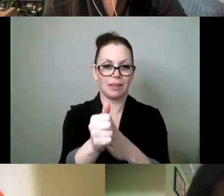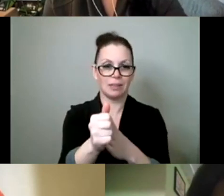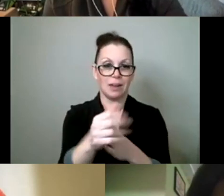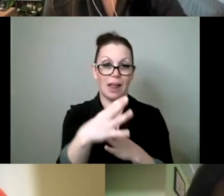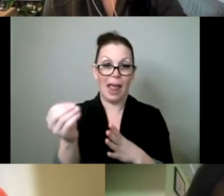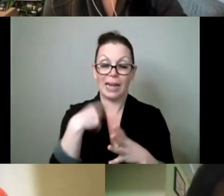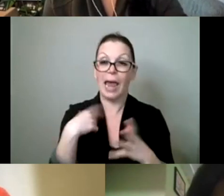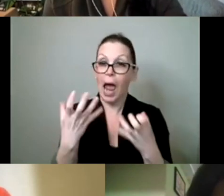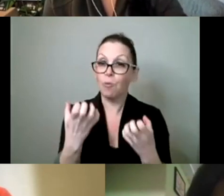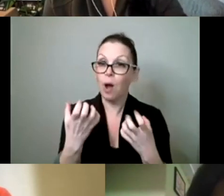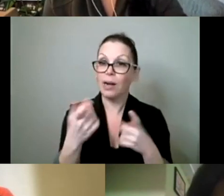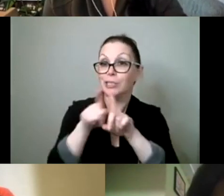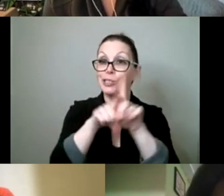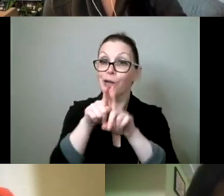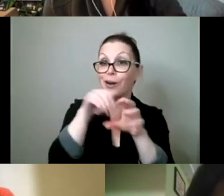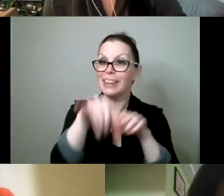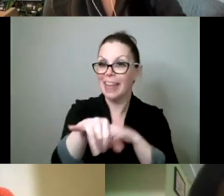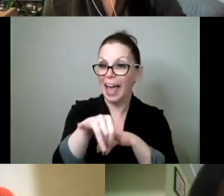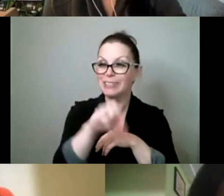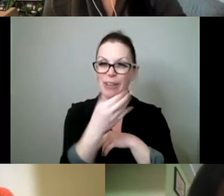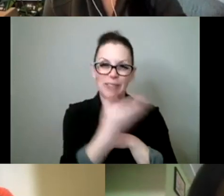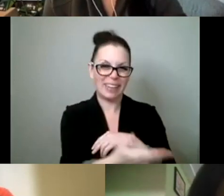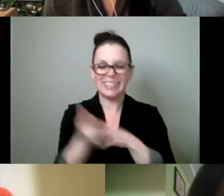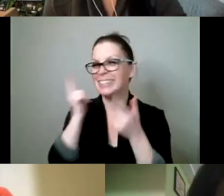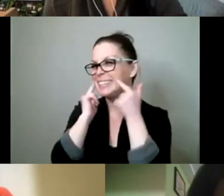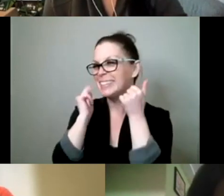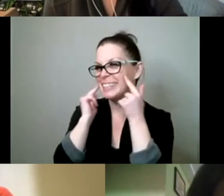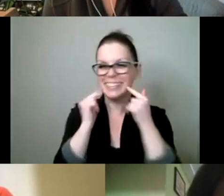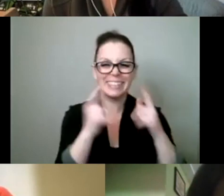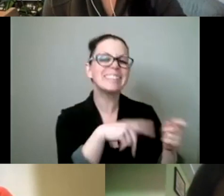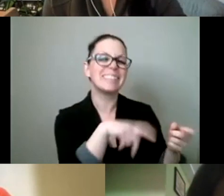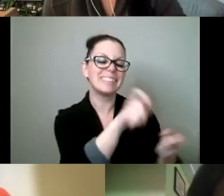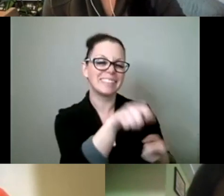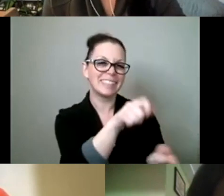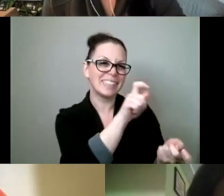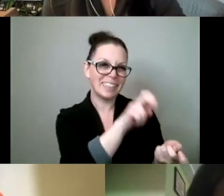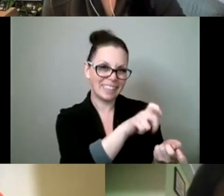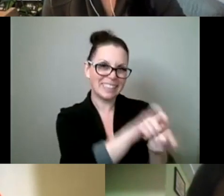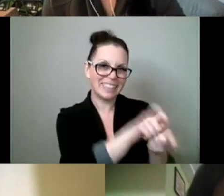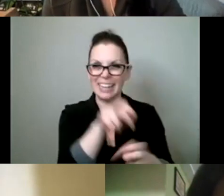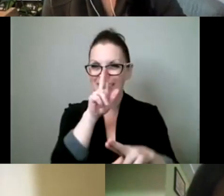want to star in it. So there it is. You know, exactly.